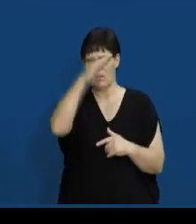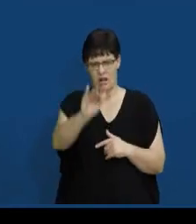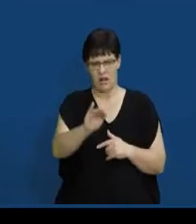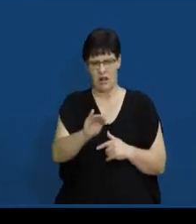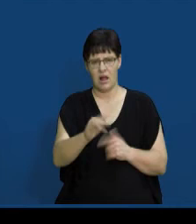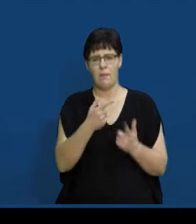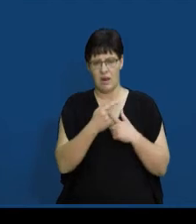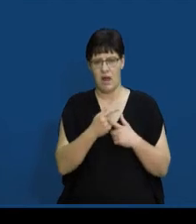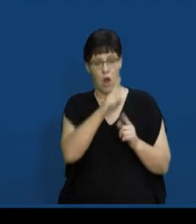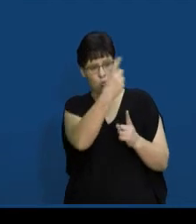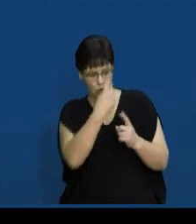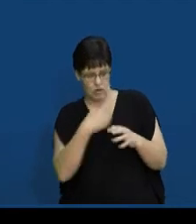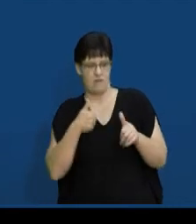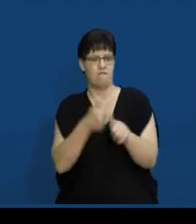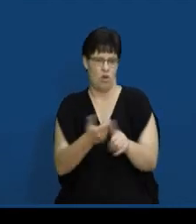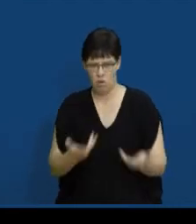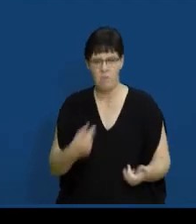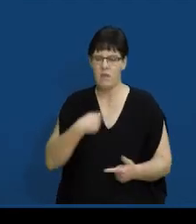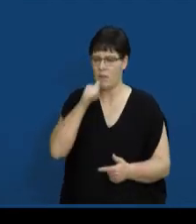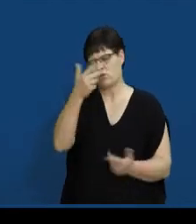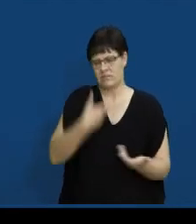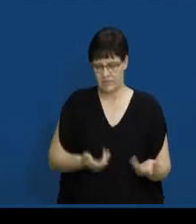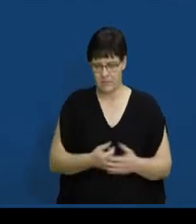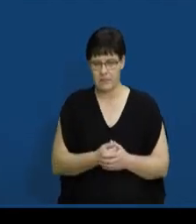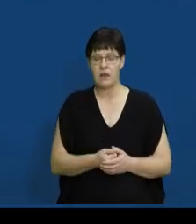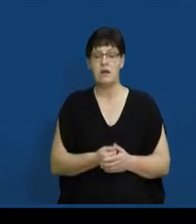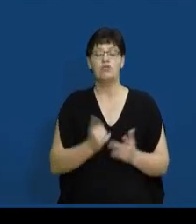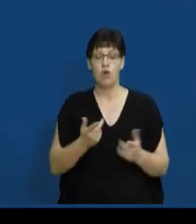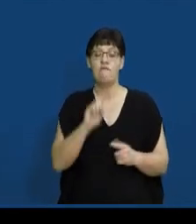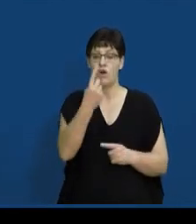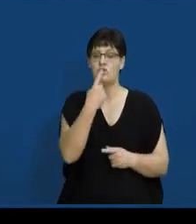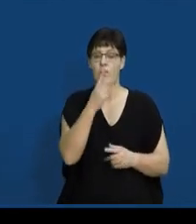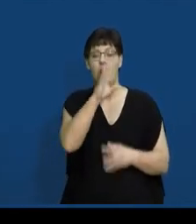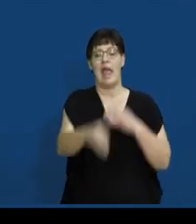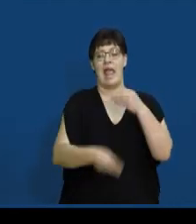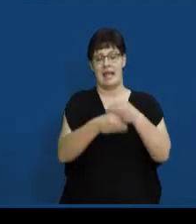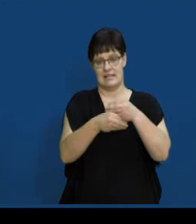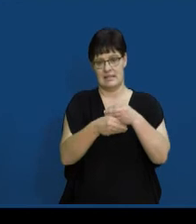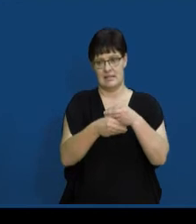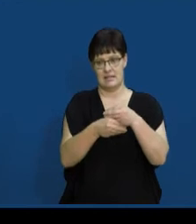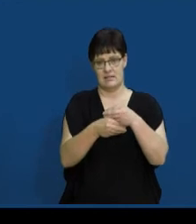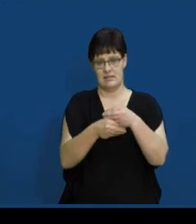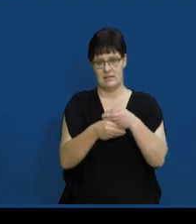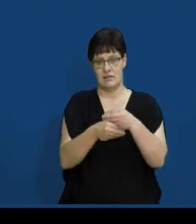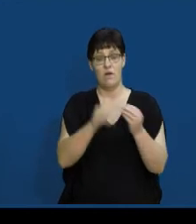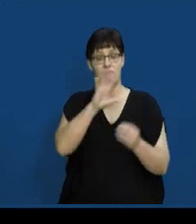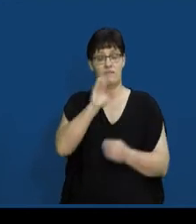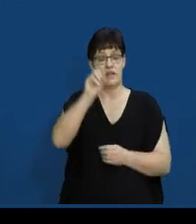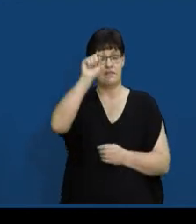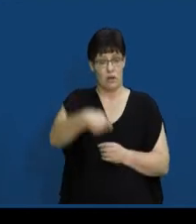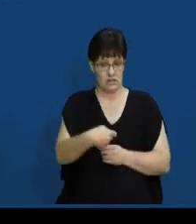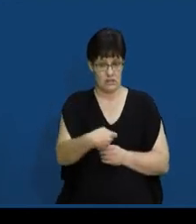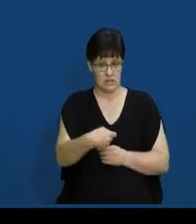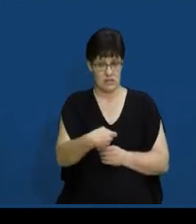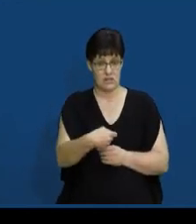figures as per the question. Then the first thing that you do is you add to this 50,000, you add